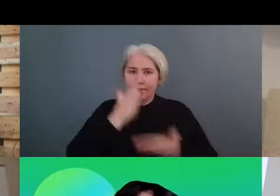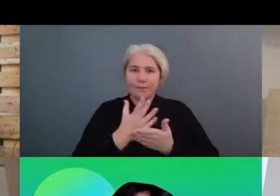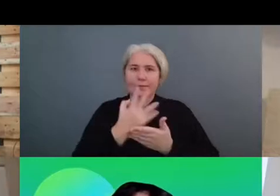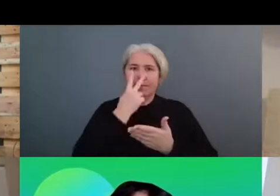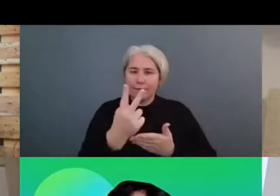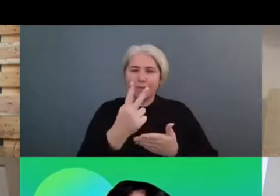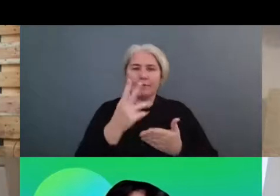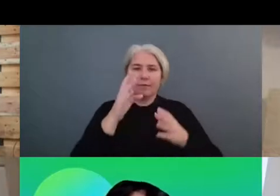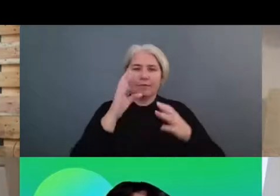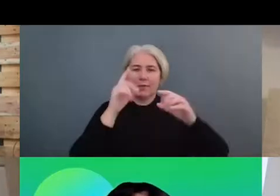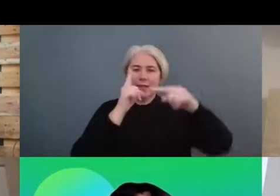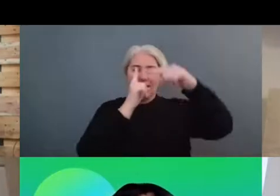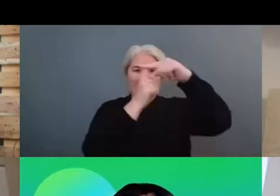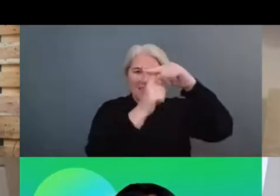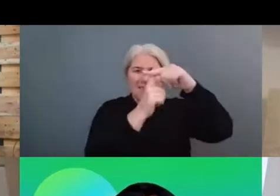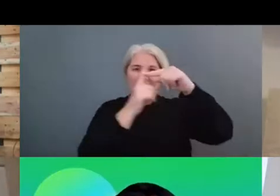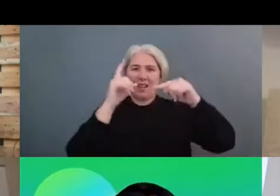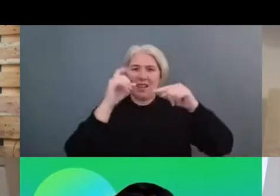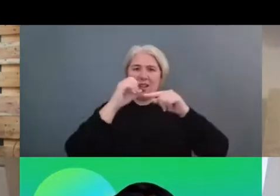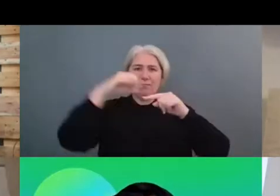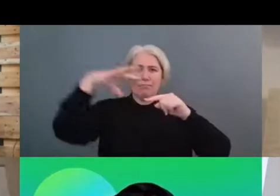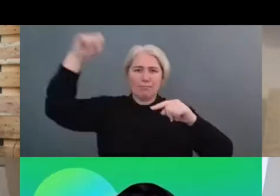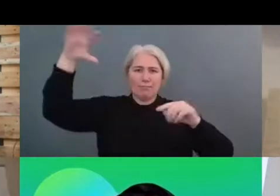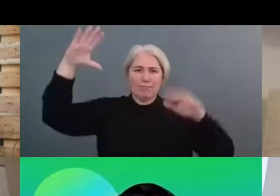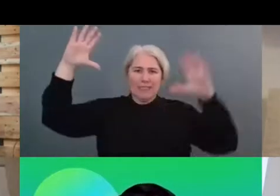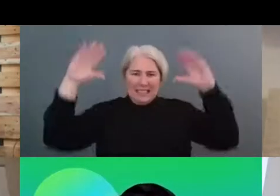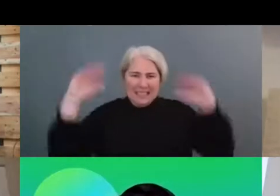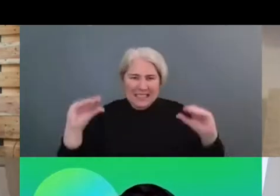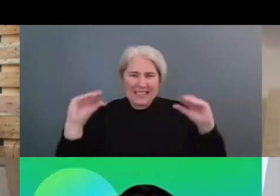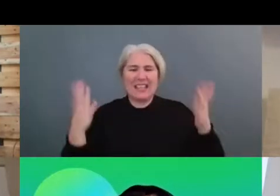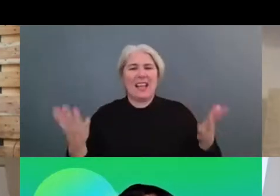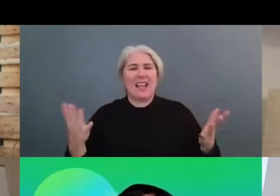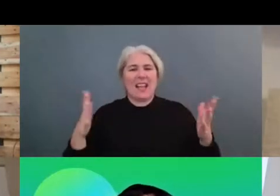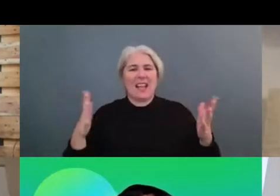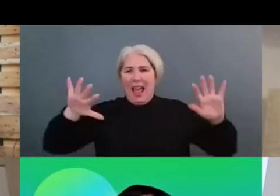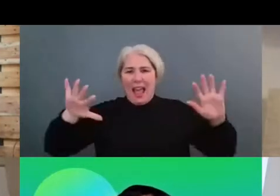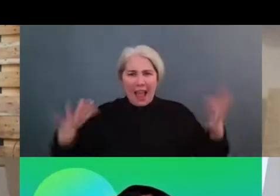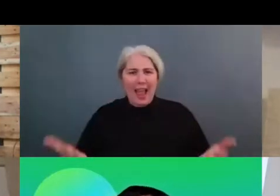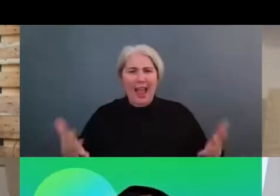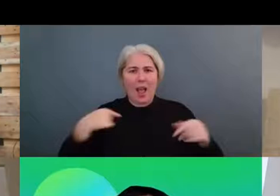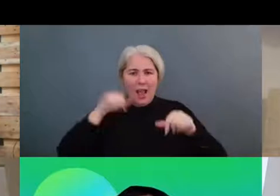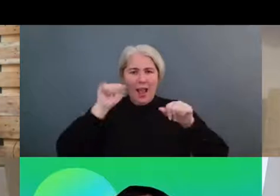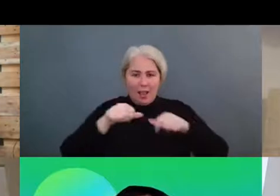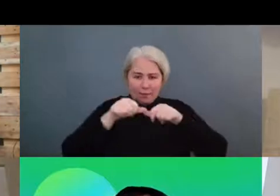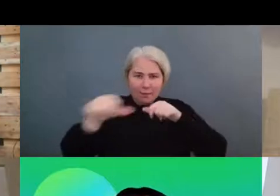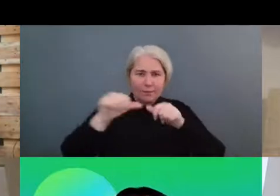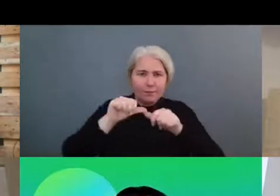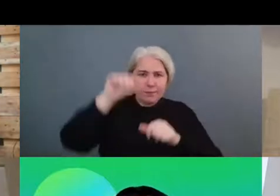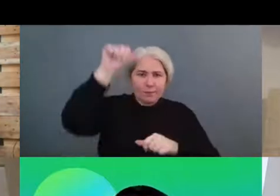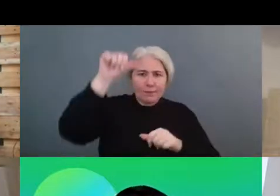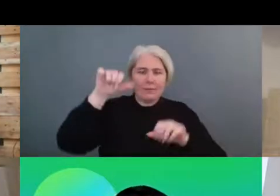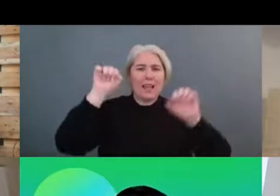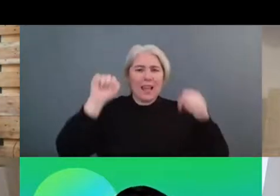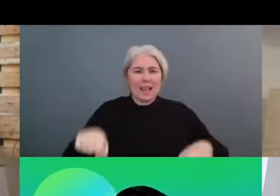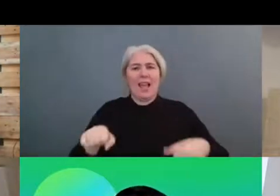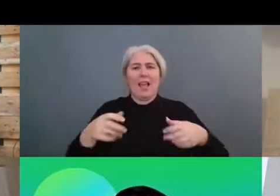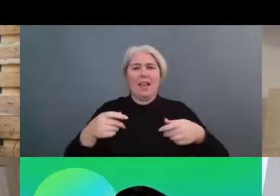targets and required measurements and public reporting and transparency.